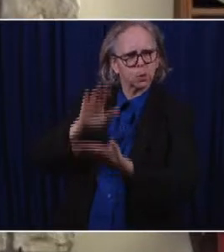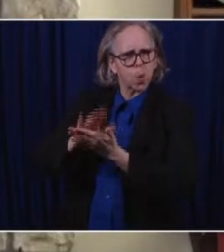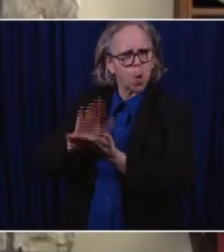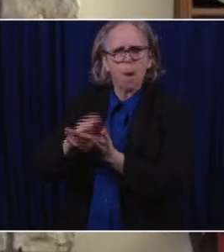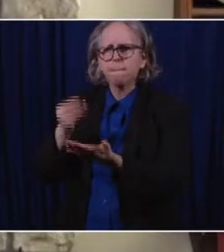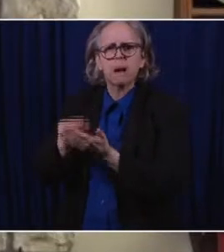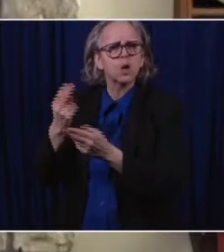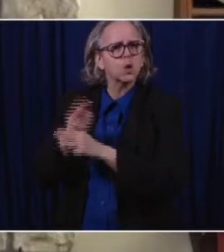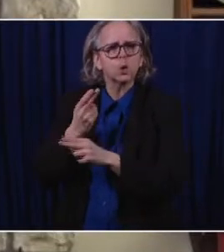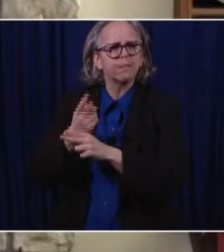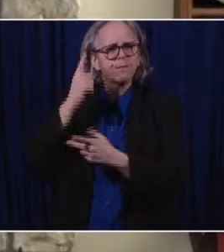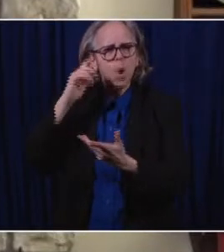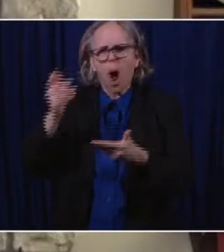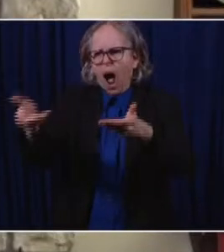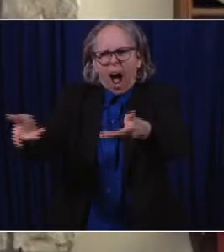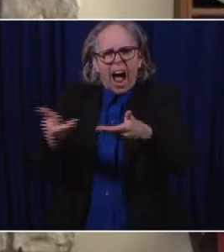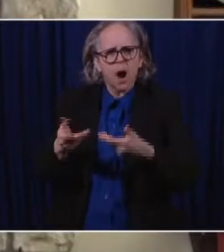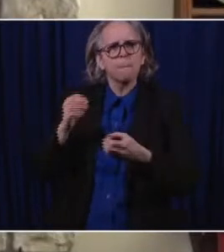Nationwide Children's